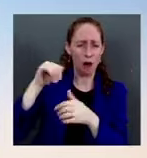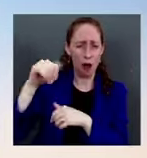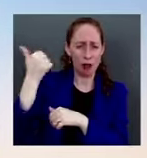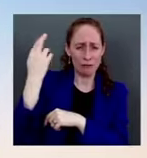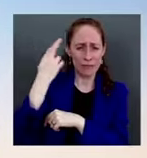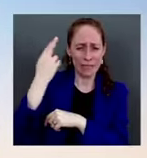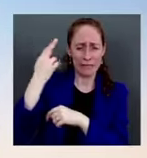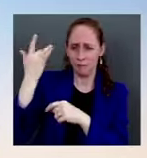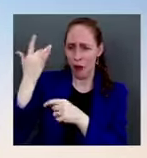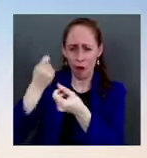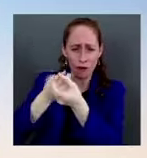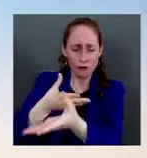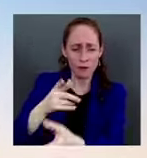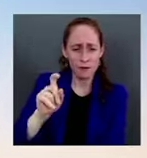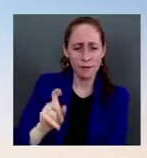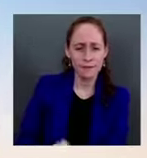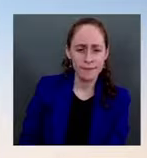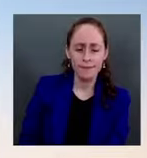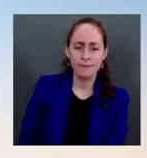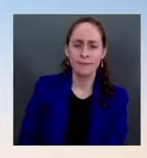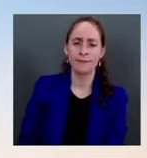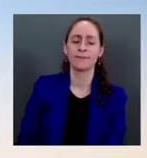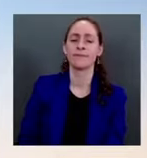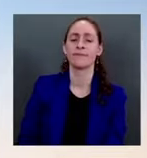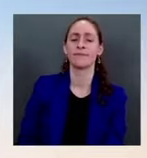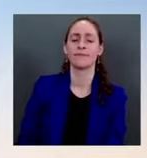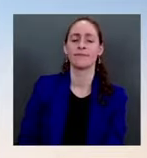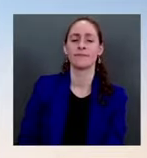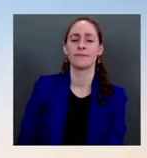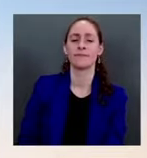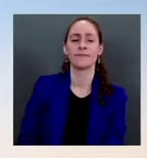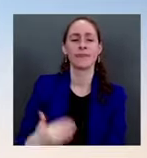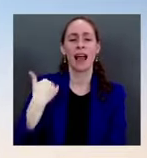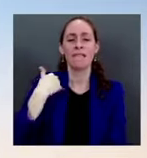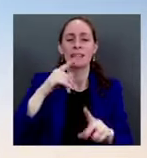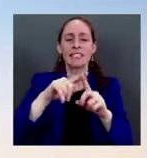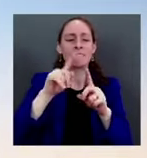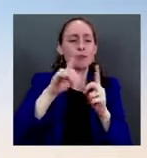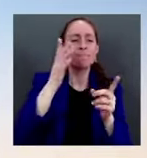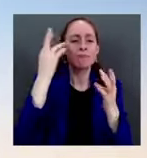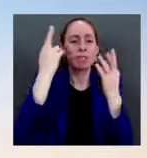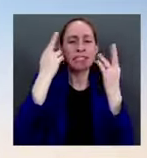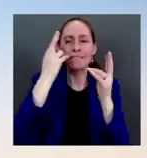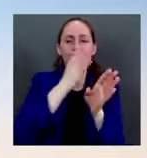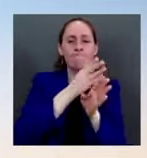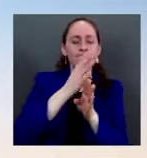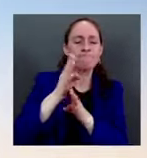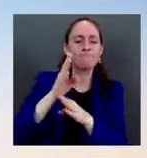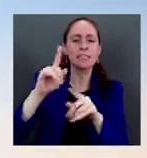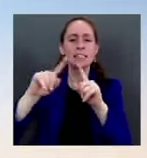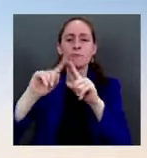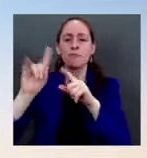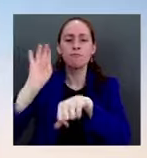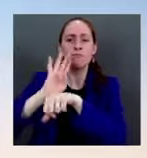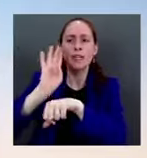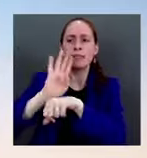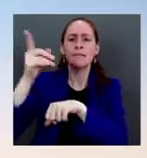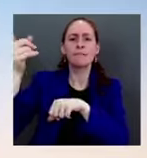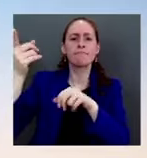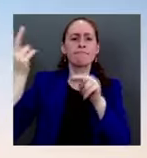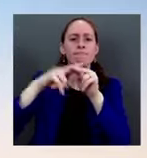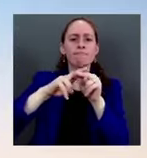right? And as we talk about inflation, the way the American people consume that is how much does a new car cost or a new car cost or a pound of